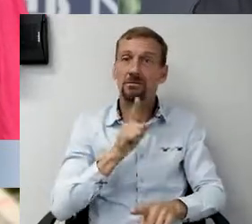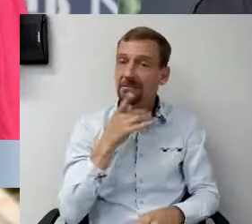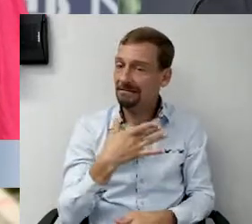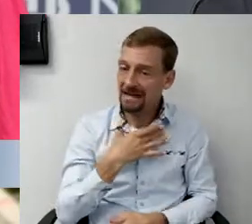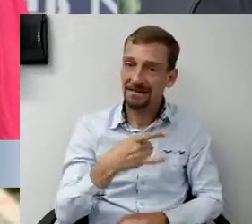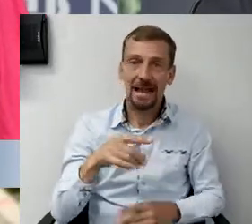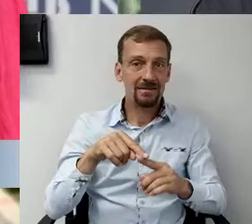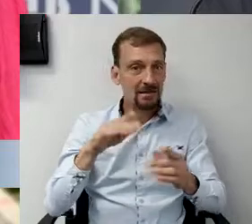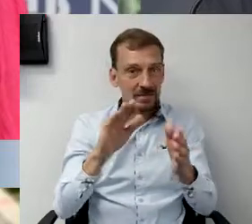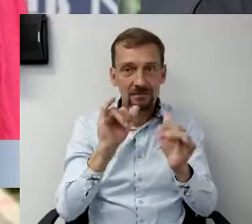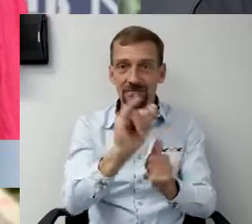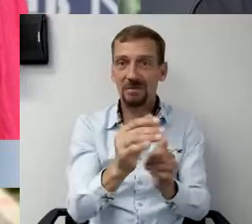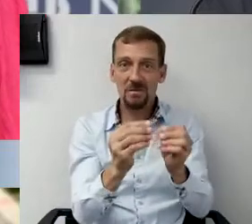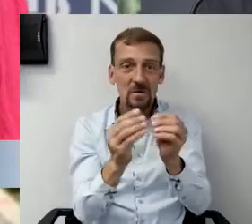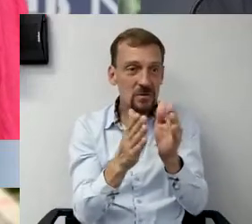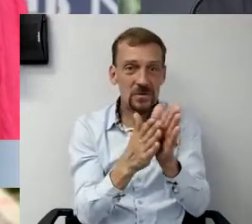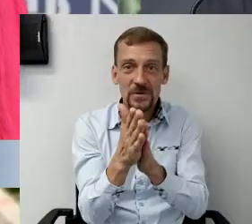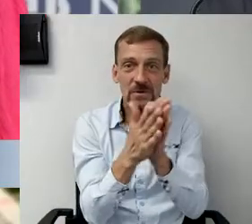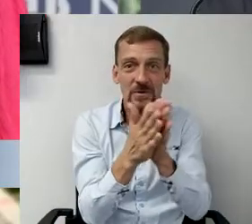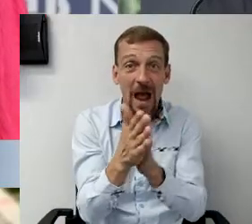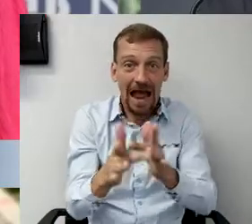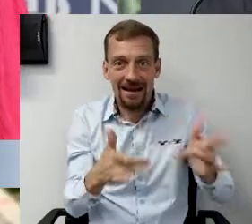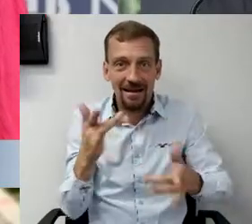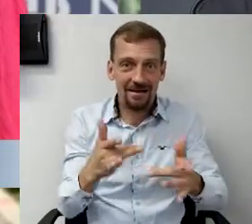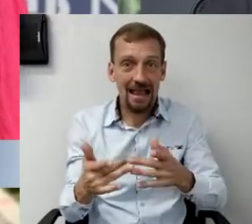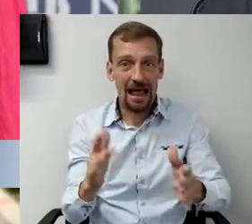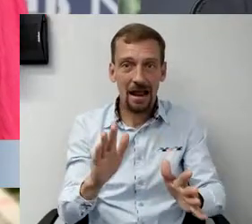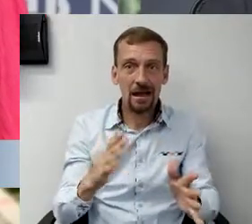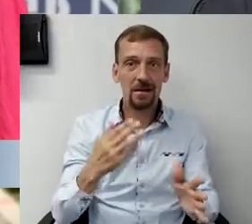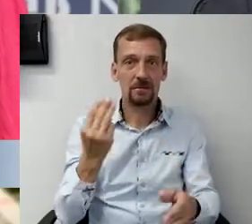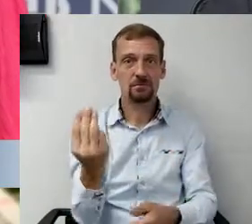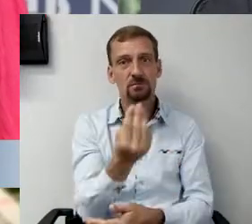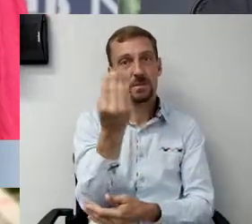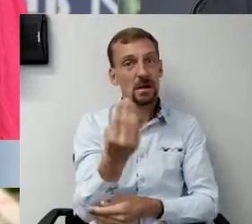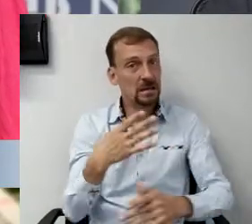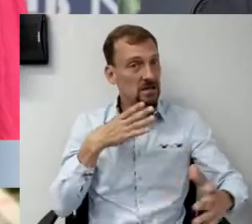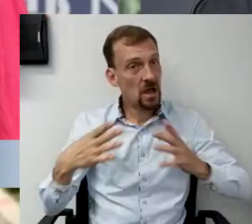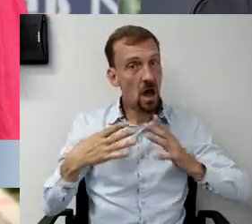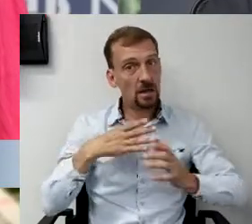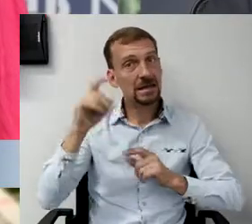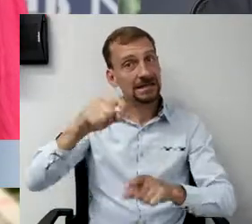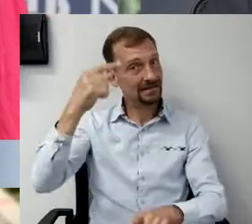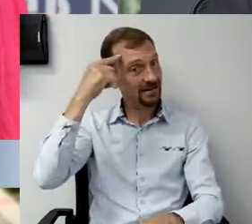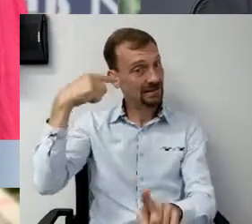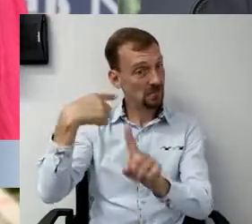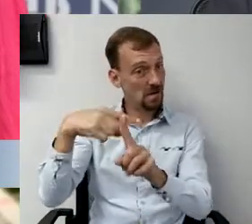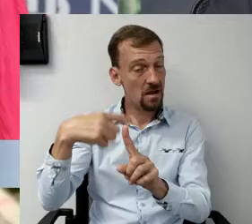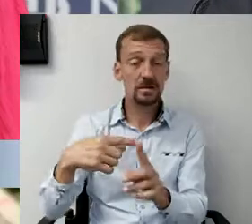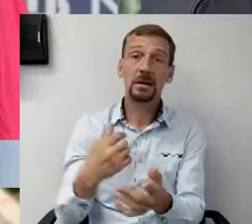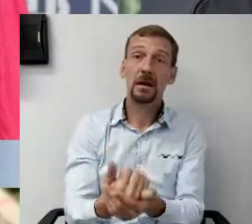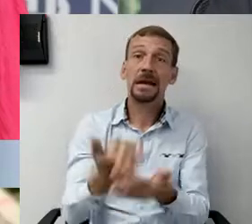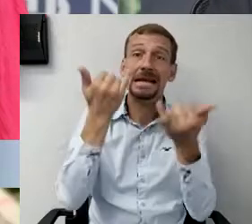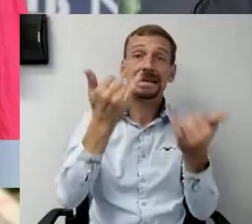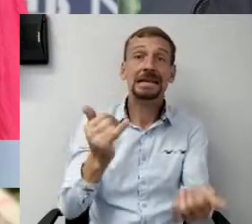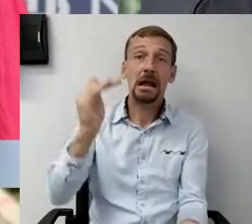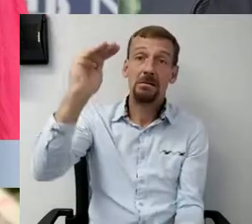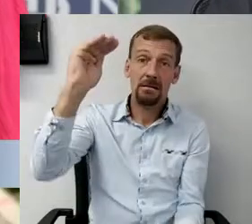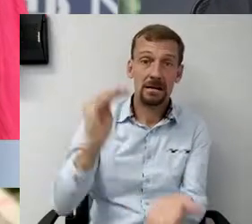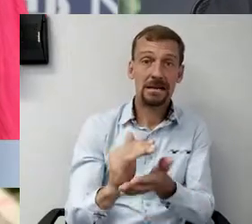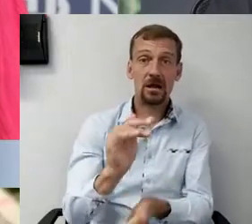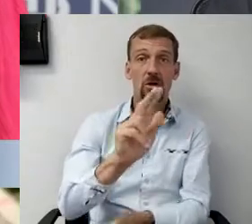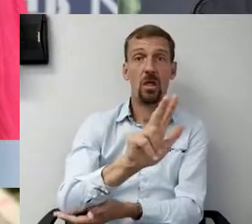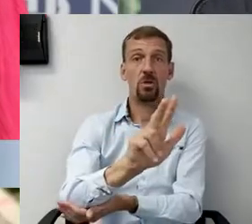momentum, as we go into Monday's holiday. Also, very, very positive news. We have less than 35